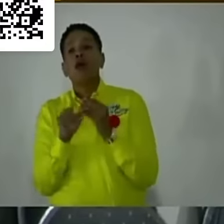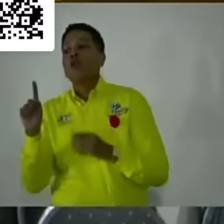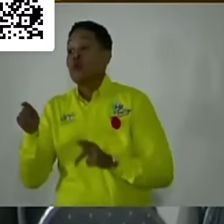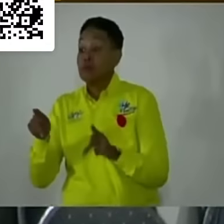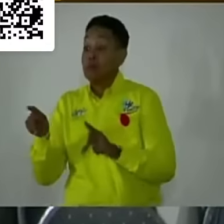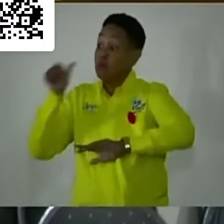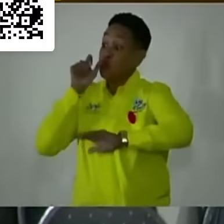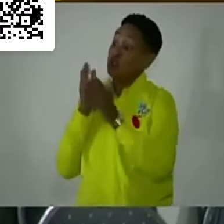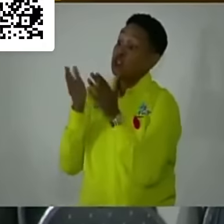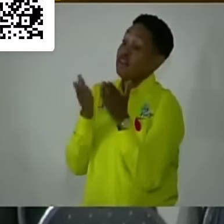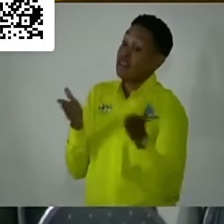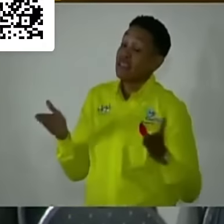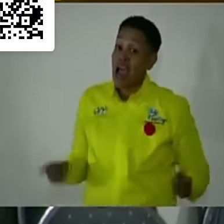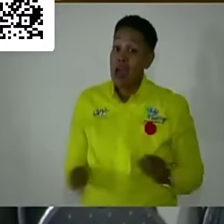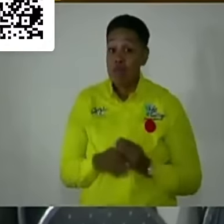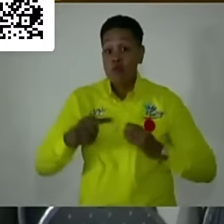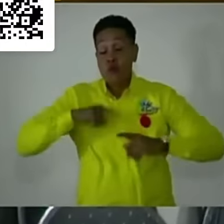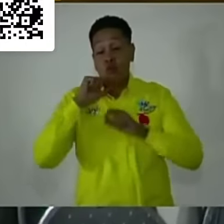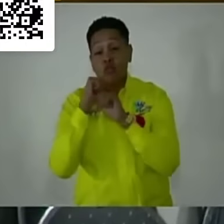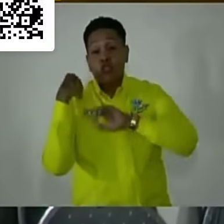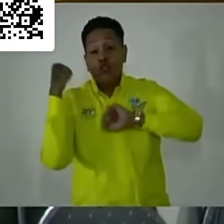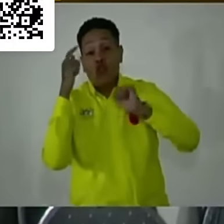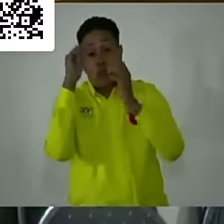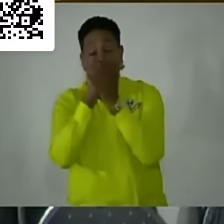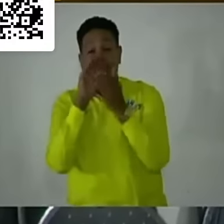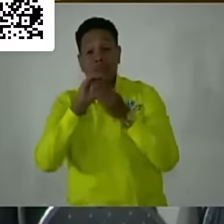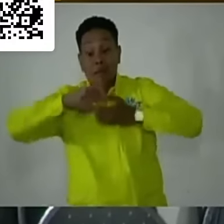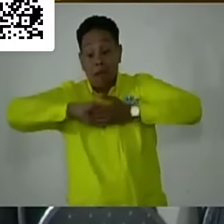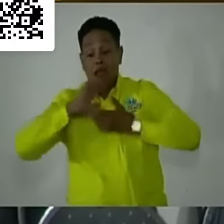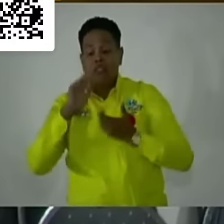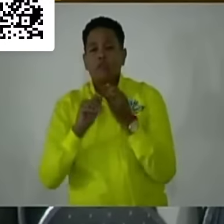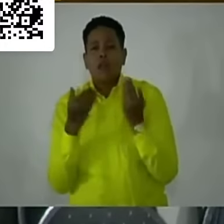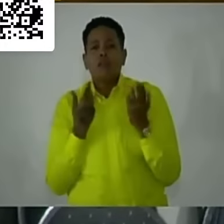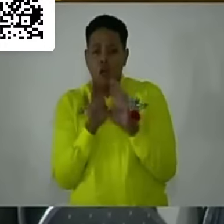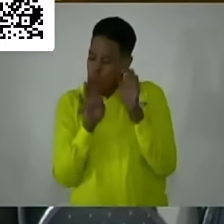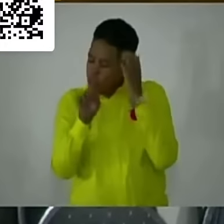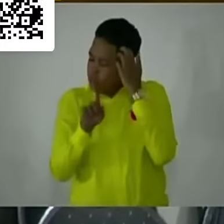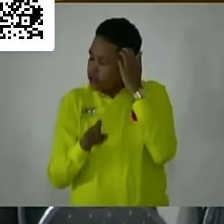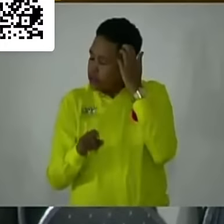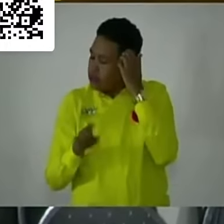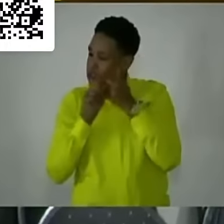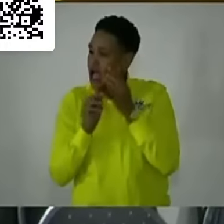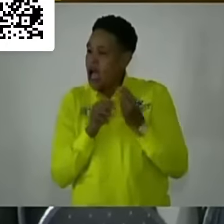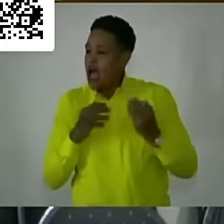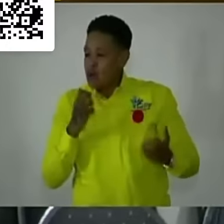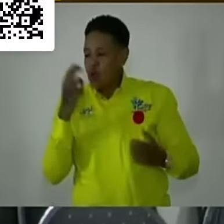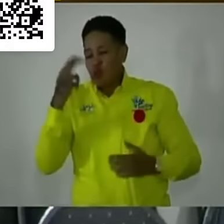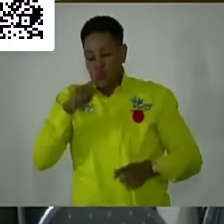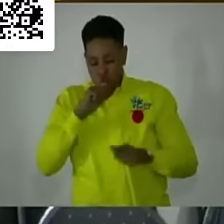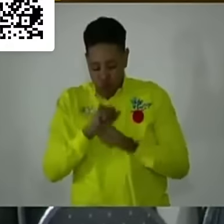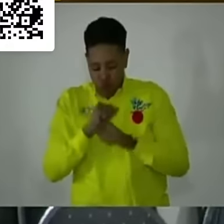are serving. We are strong believers in partnership as I close, and I want to use the opportunity to